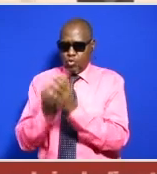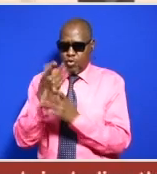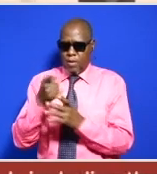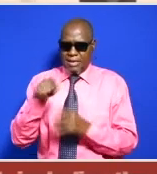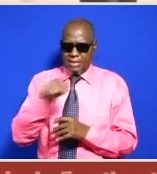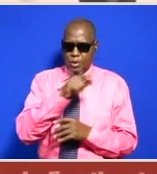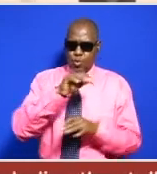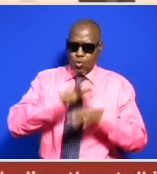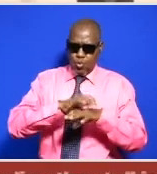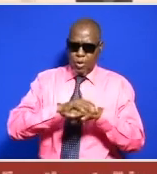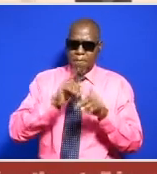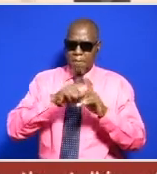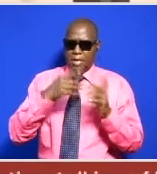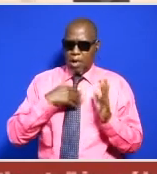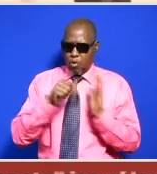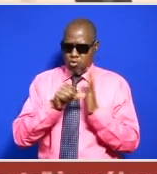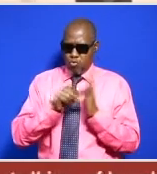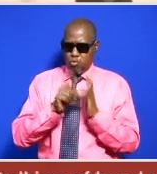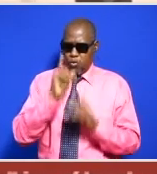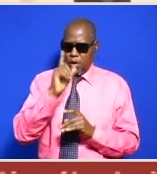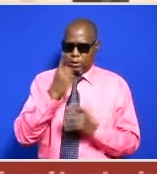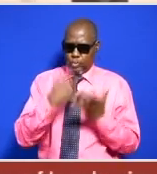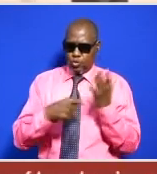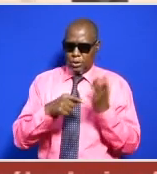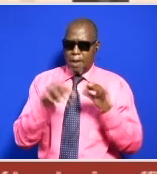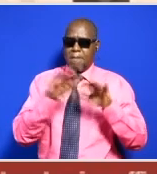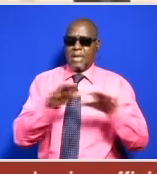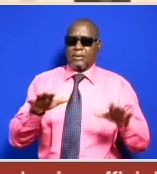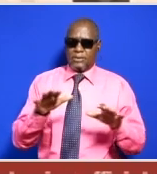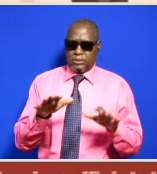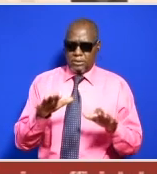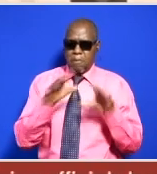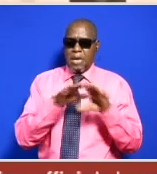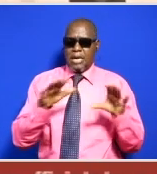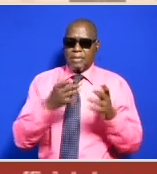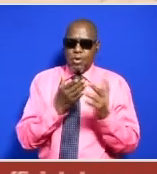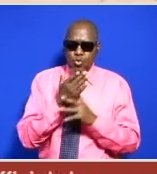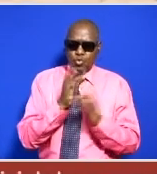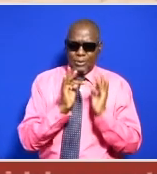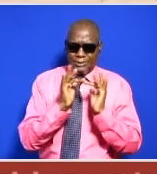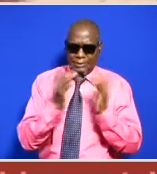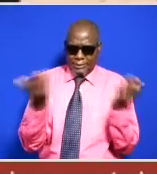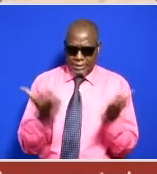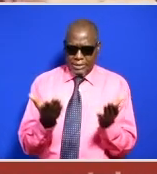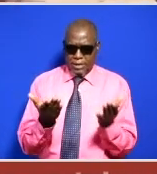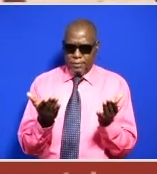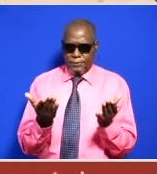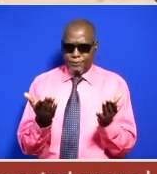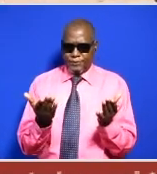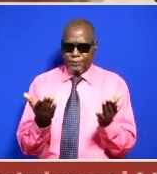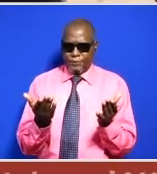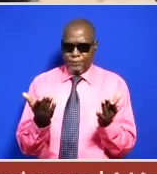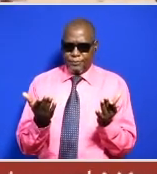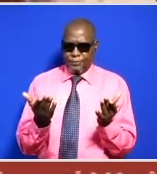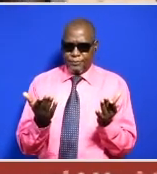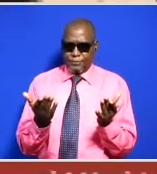Lakini shida yetu ni soko. Lakini kupitia internet ile hapa. Na kwa hivyo mimi nataka kumwambia